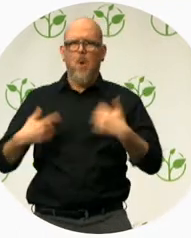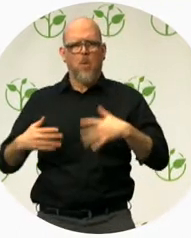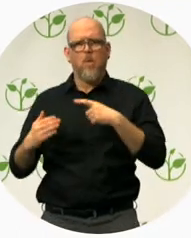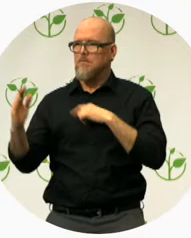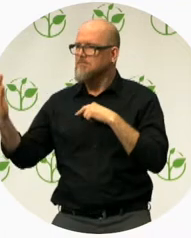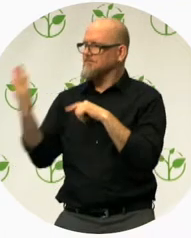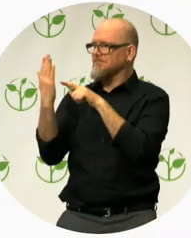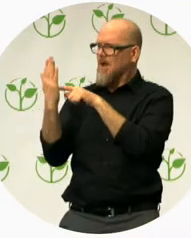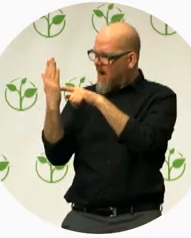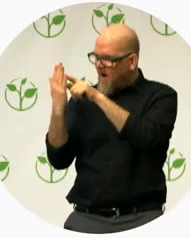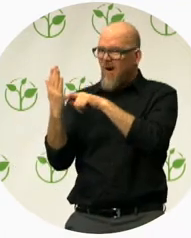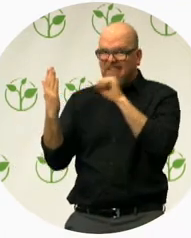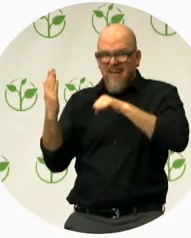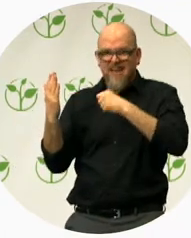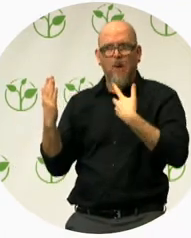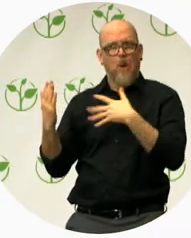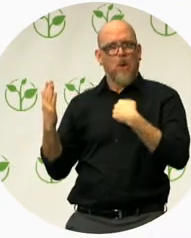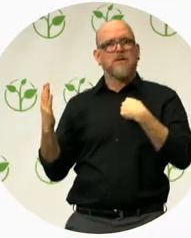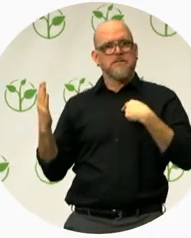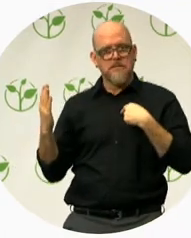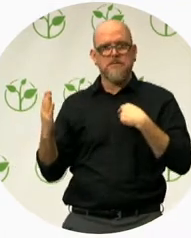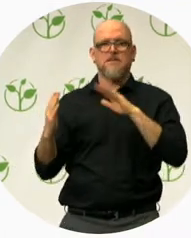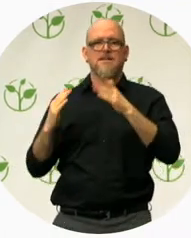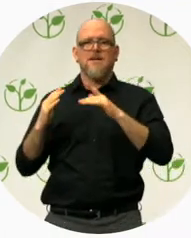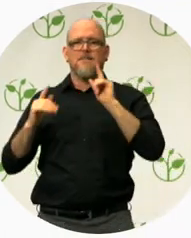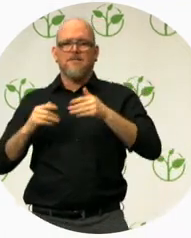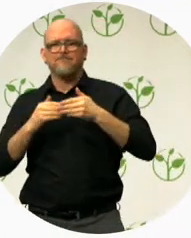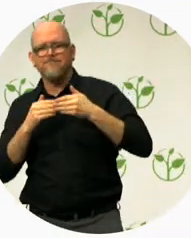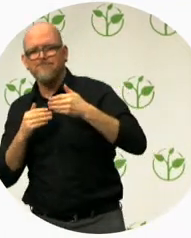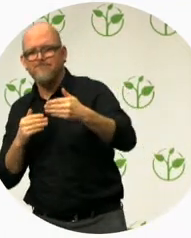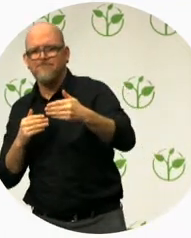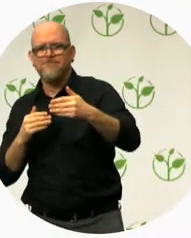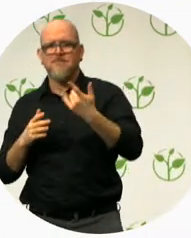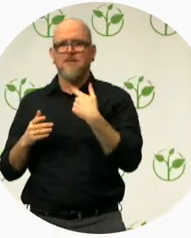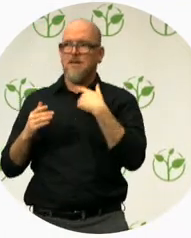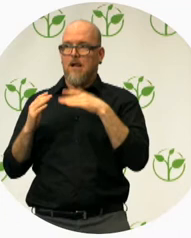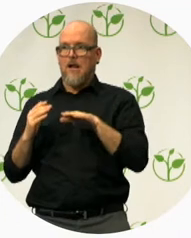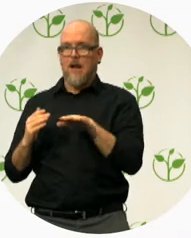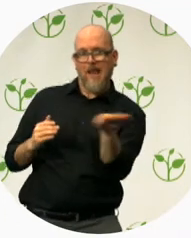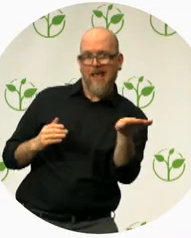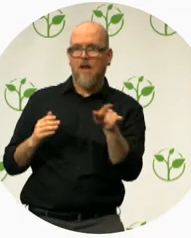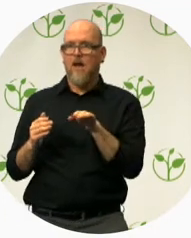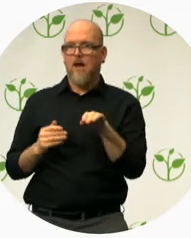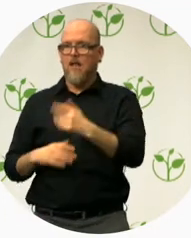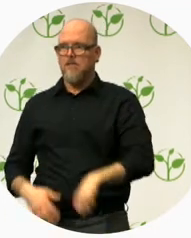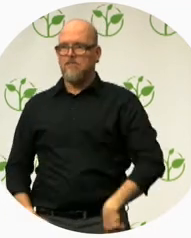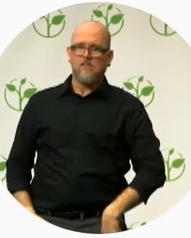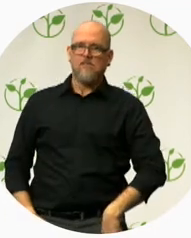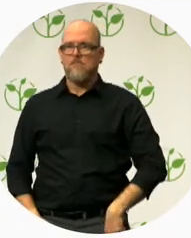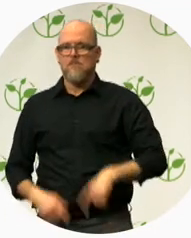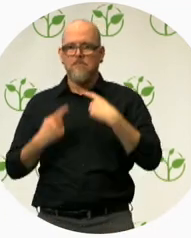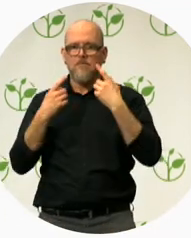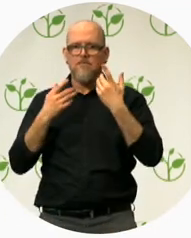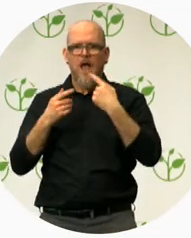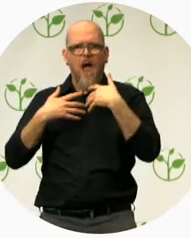to accelerate, to turn right, and to turn left. So at the beginning, what I